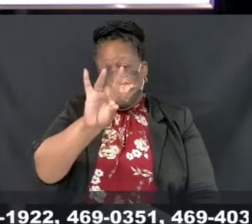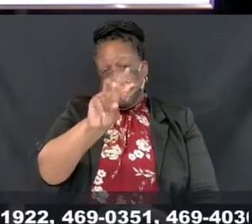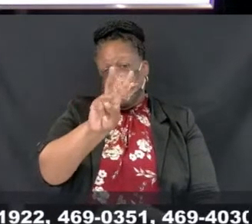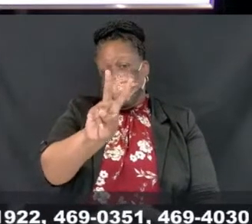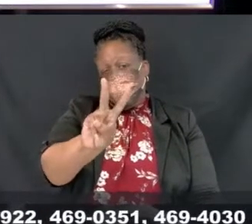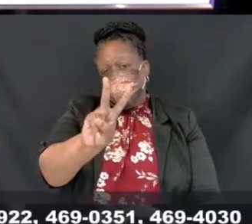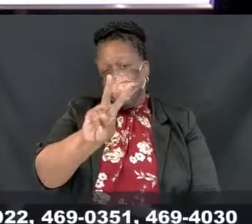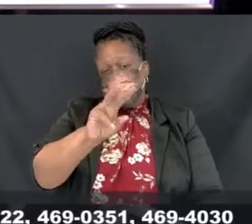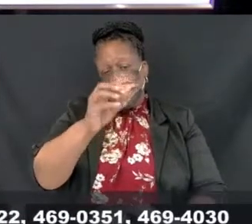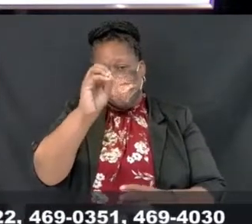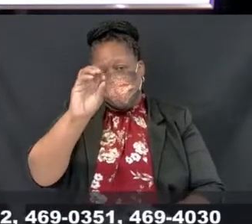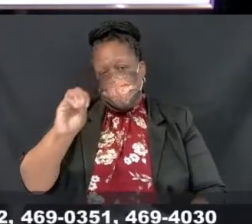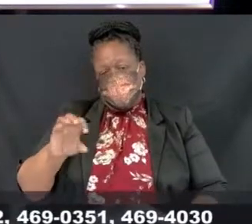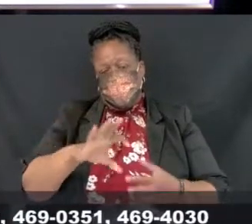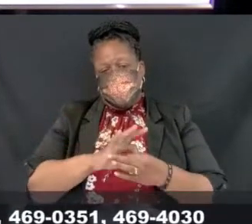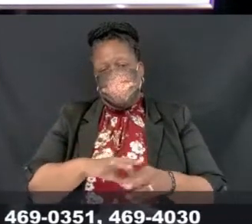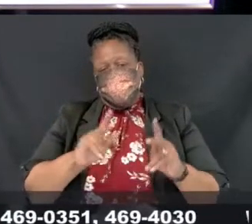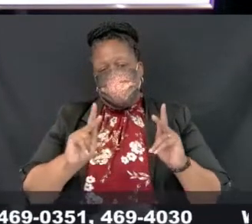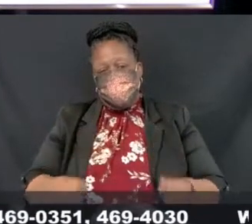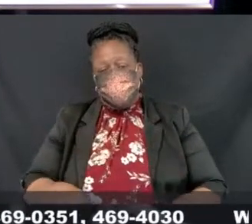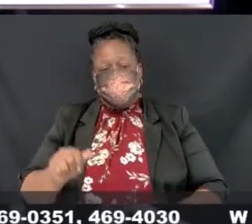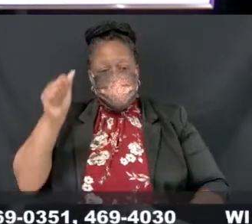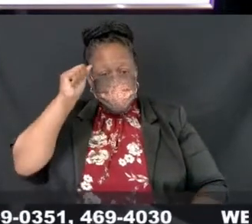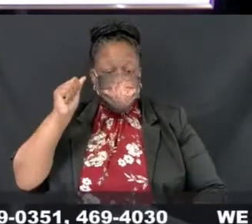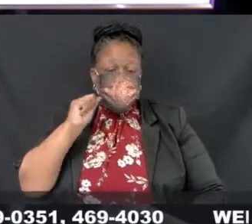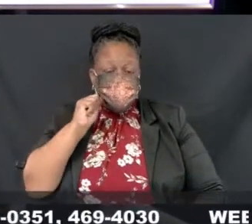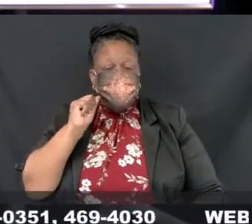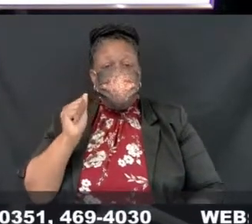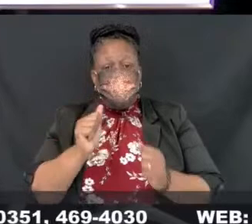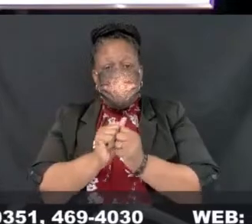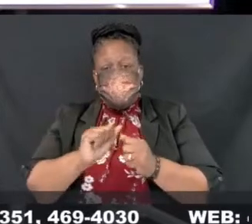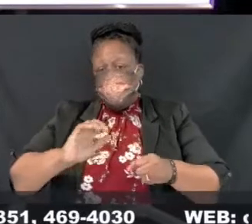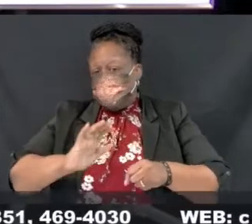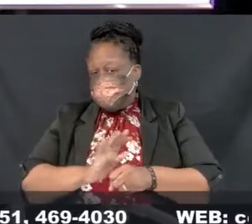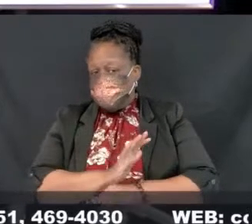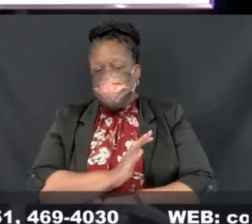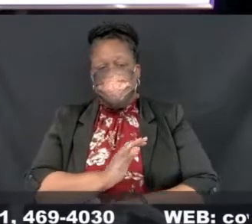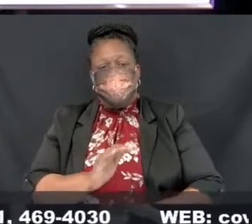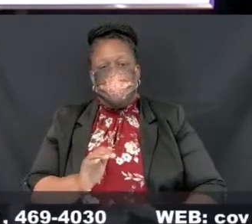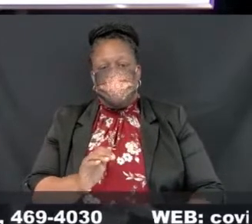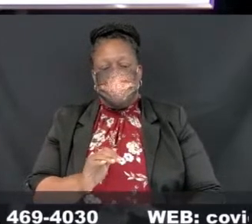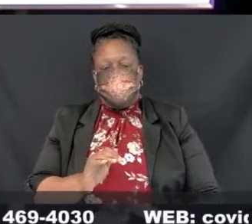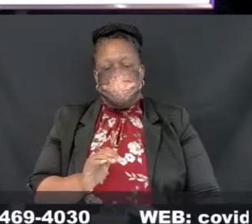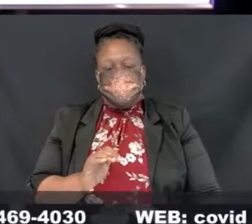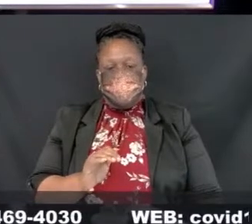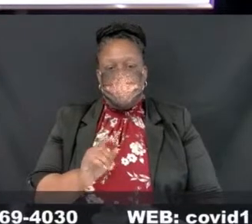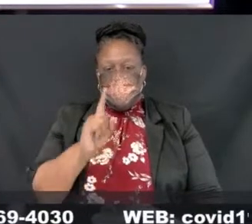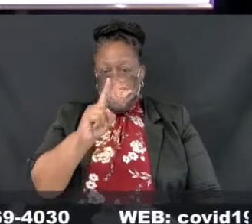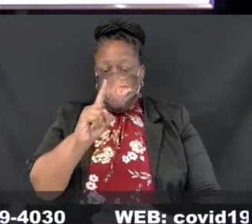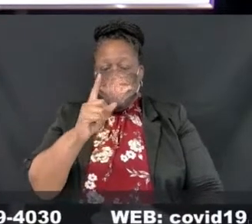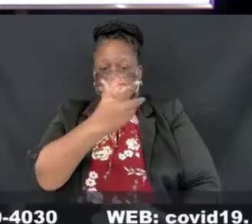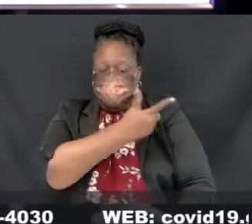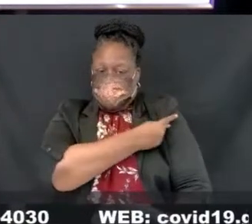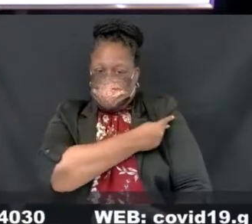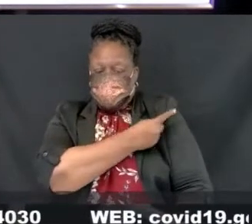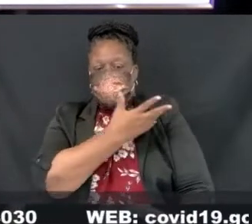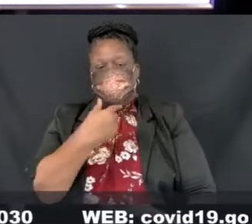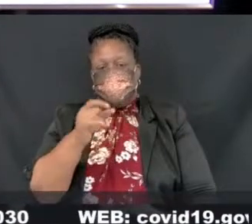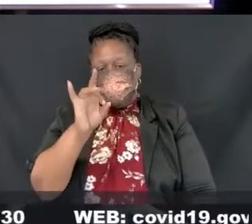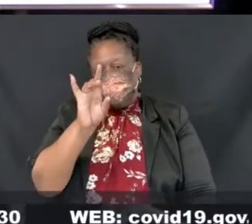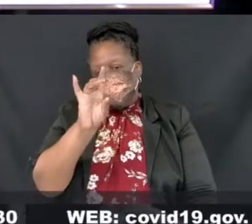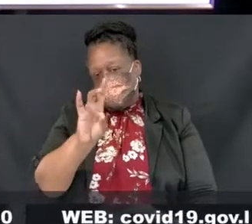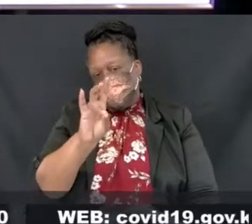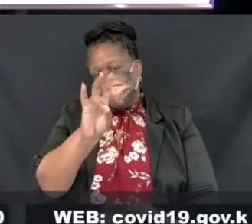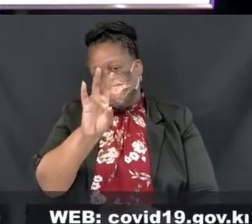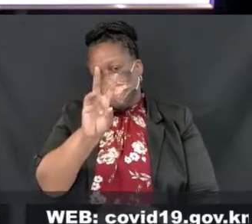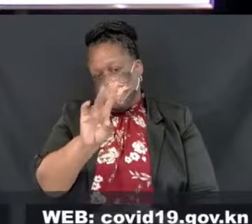1 shot and 77.8% of adults fully vaccinated. We are continually asked by our Caribbean colleagues